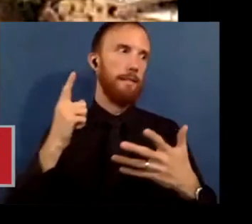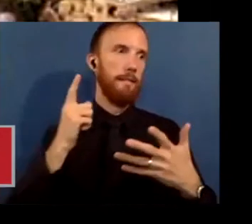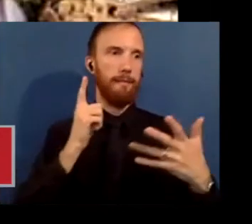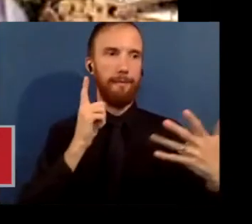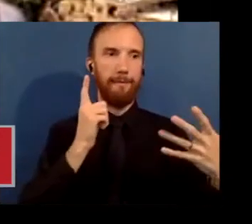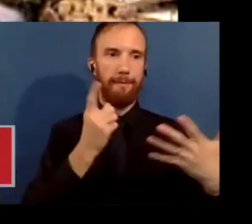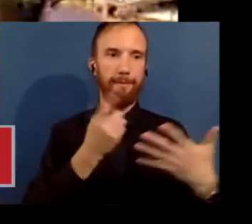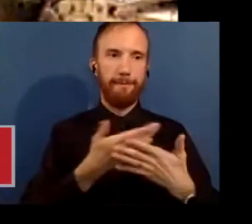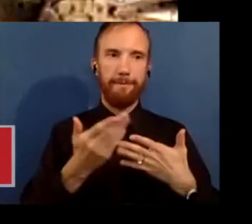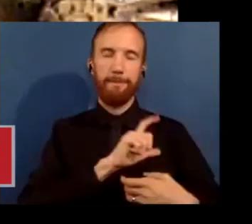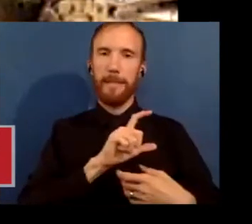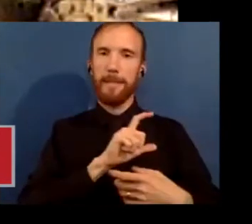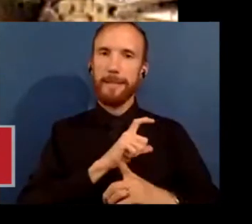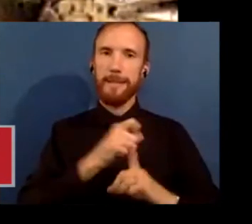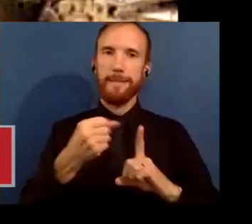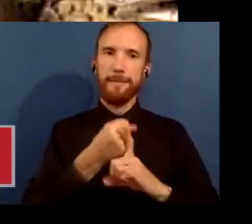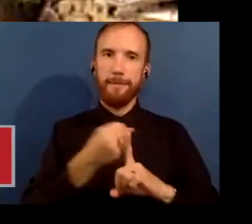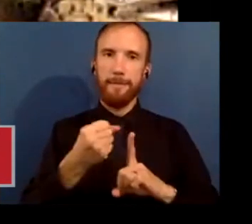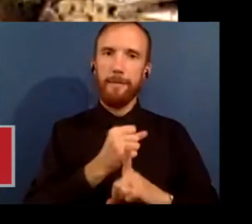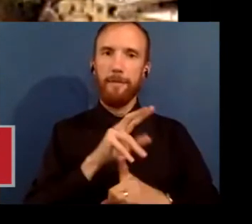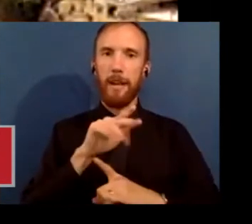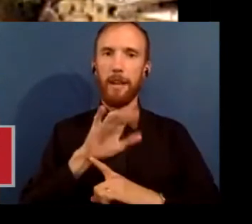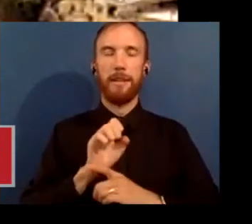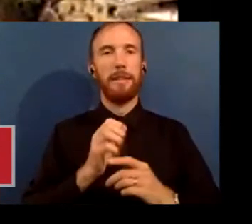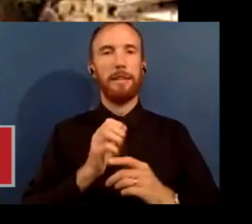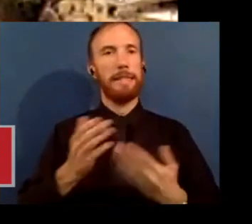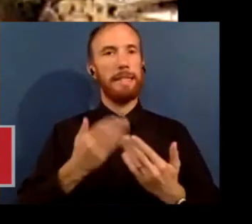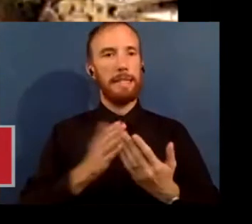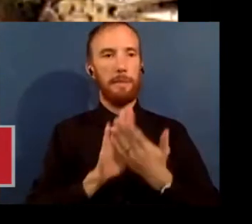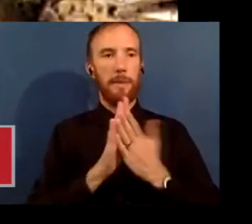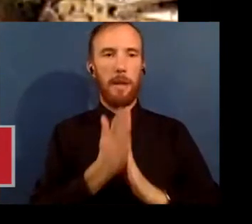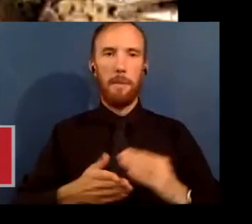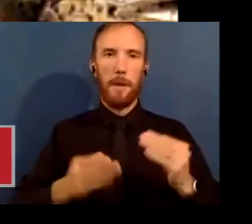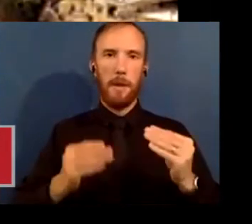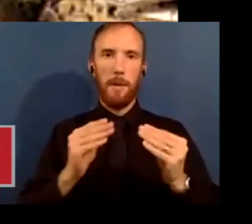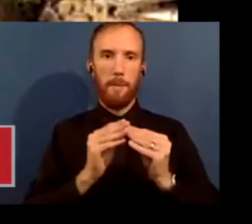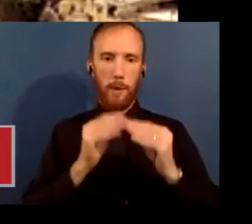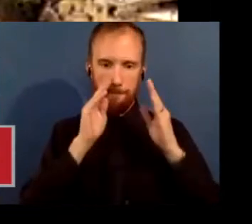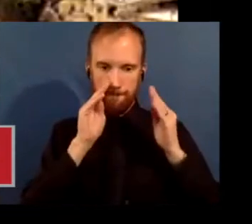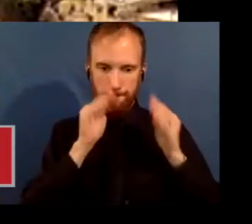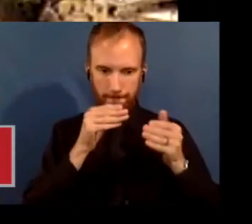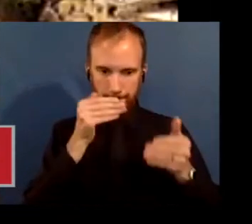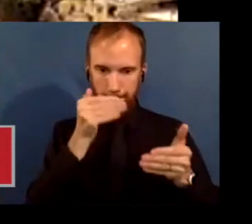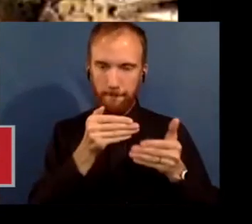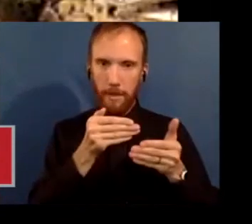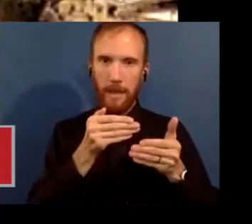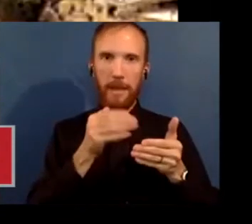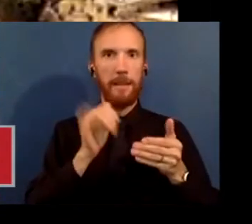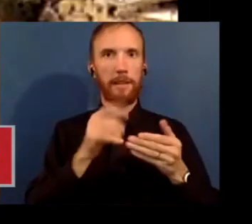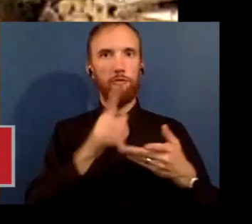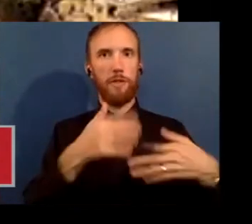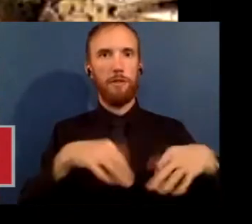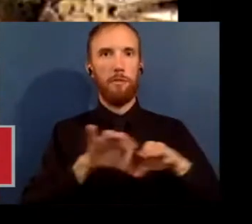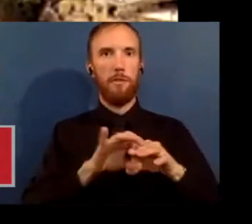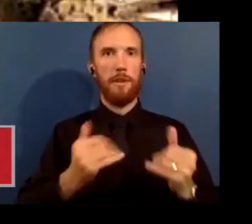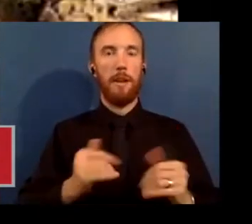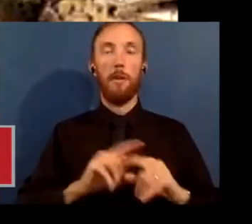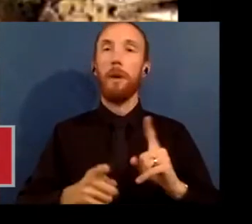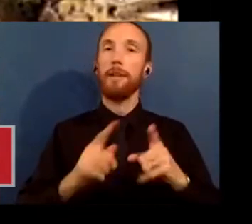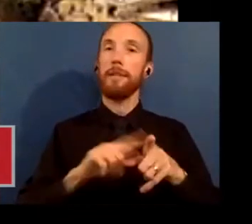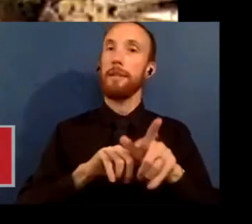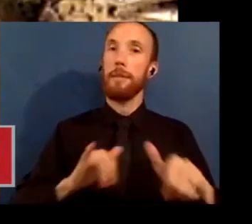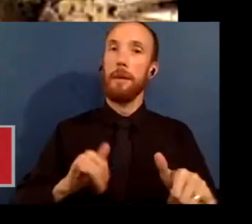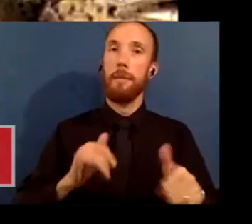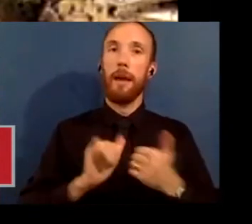to become more narrow, which is also urgently needed on the one hand, but then simultaneously on the other, how do